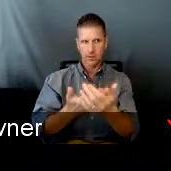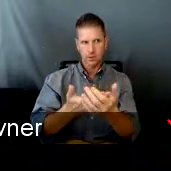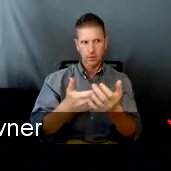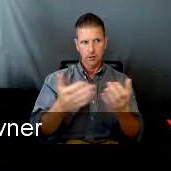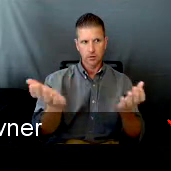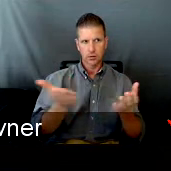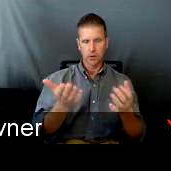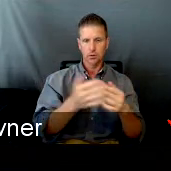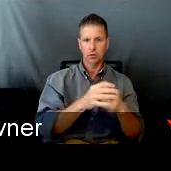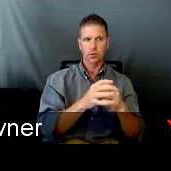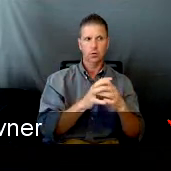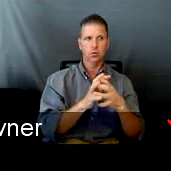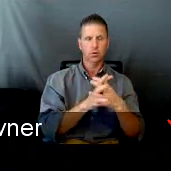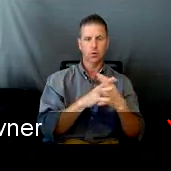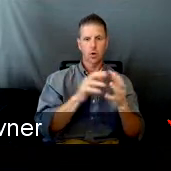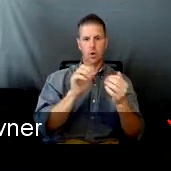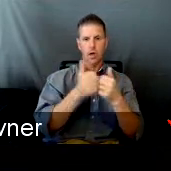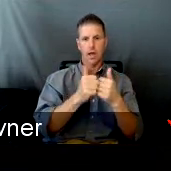How,